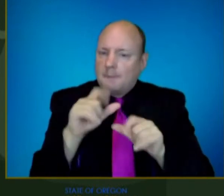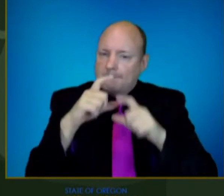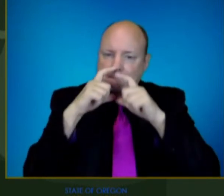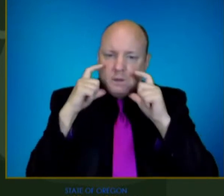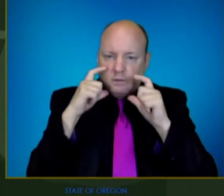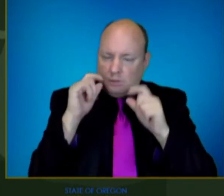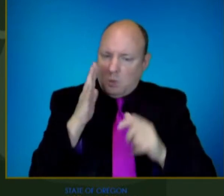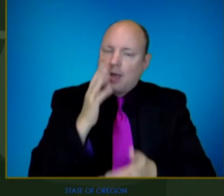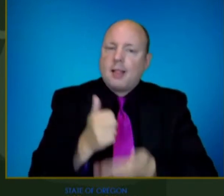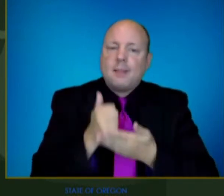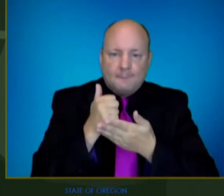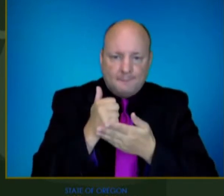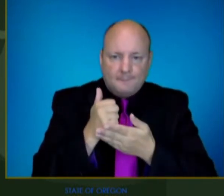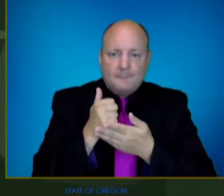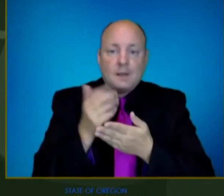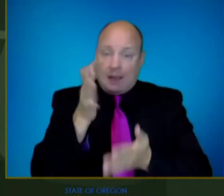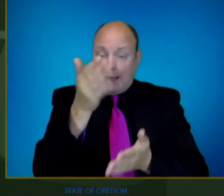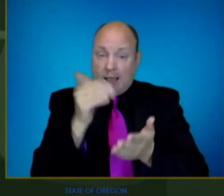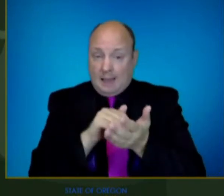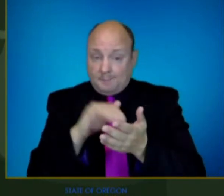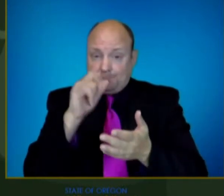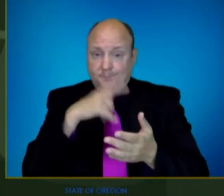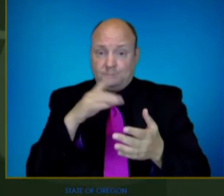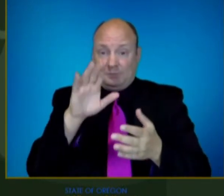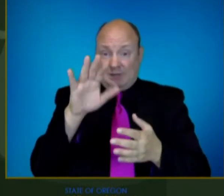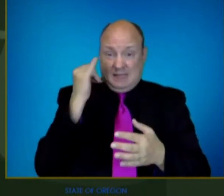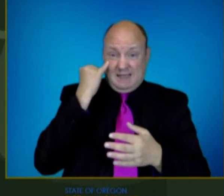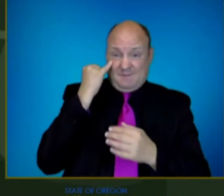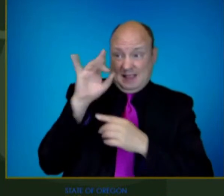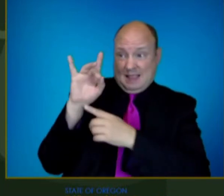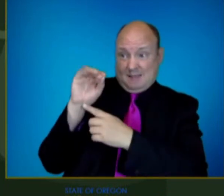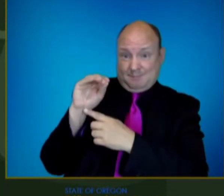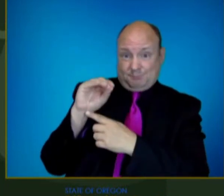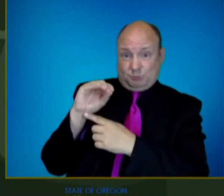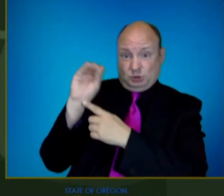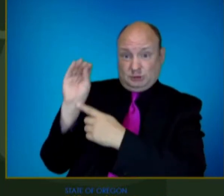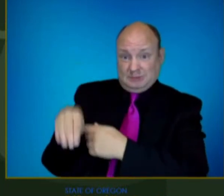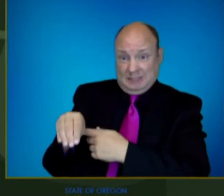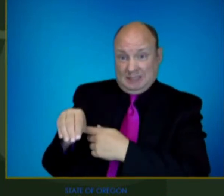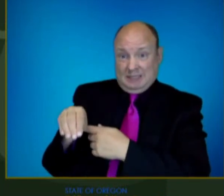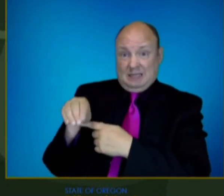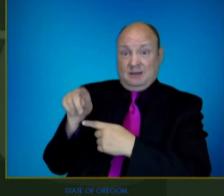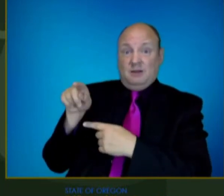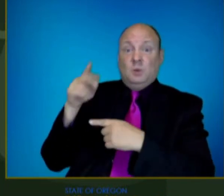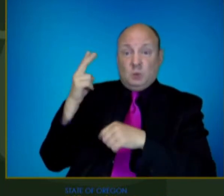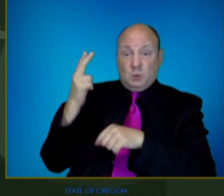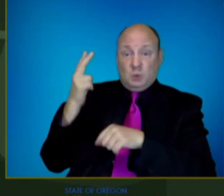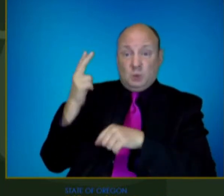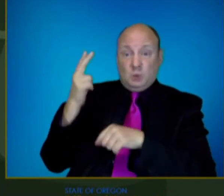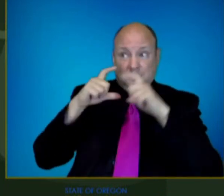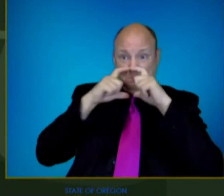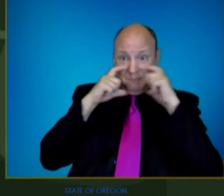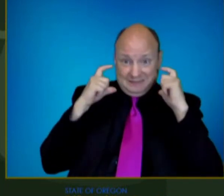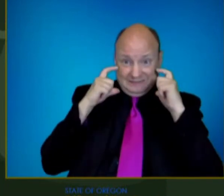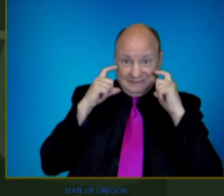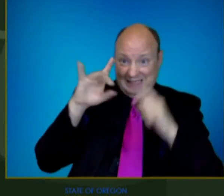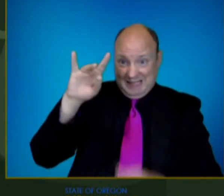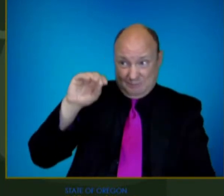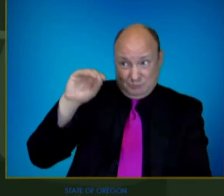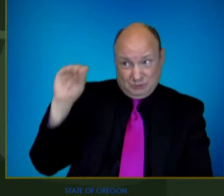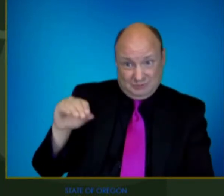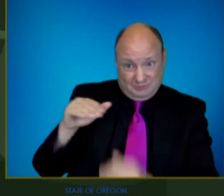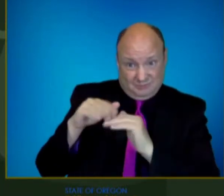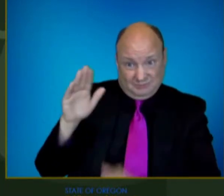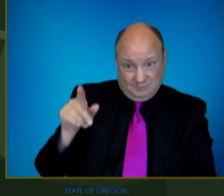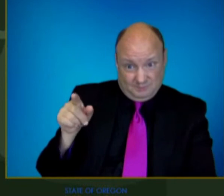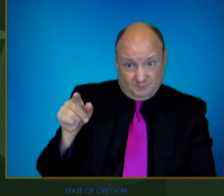said, if 80% of Oregonians comply with this mask protocol, we will be able